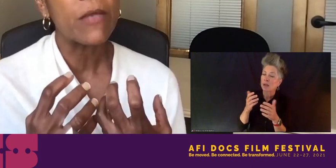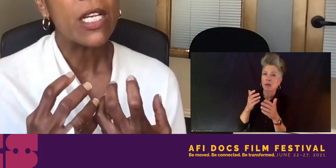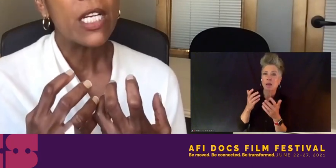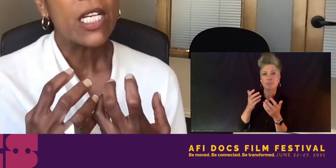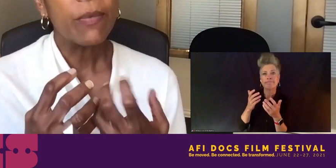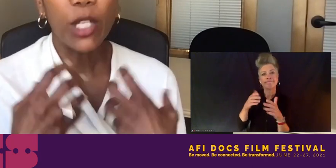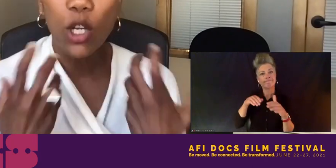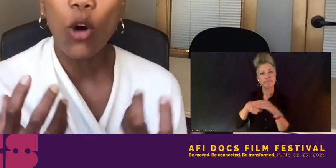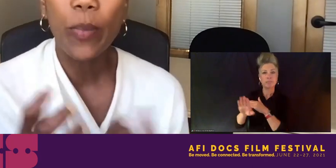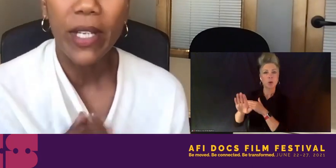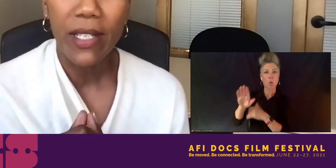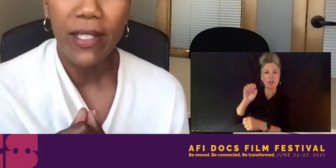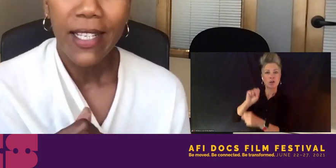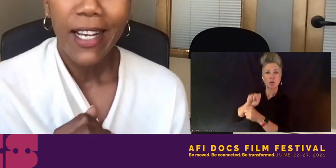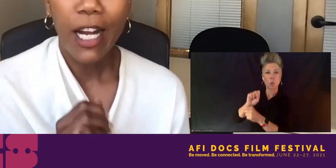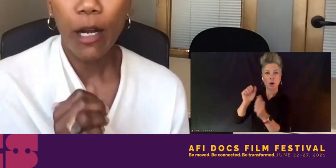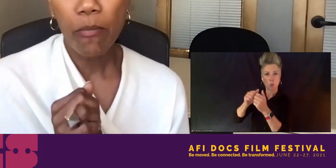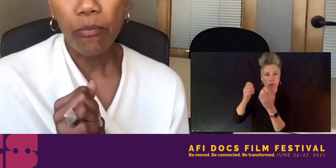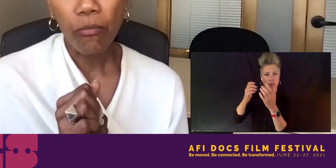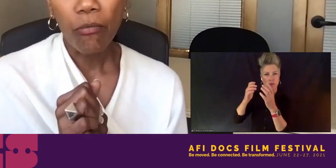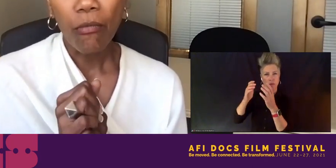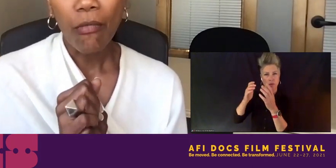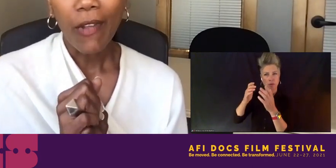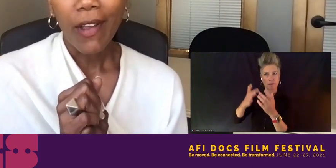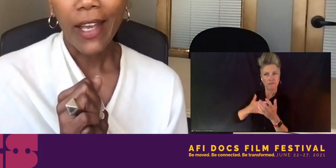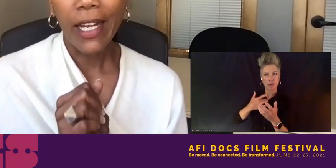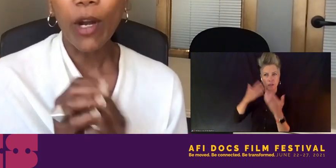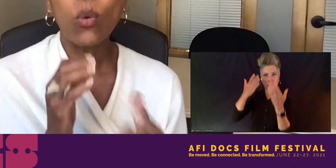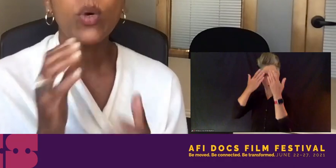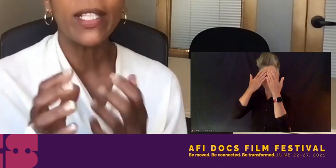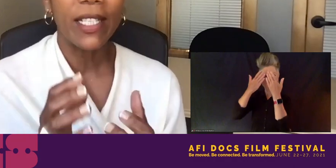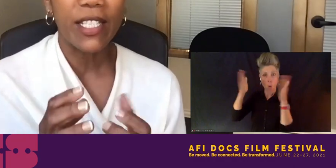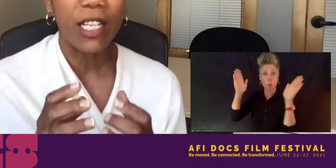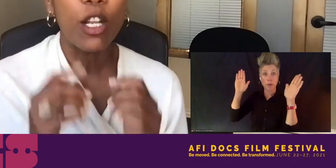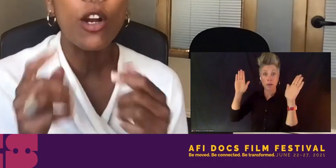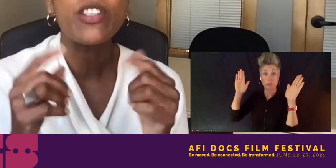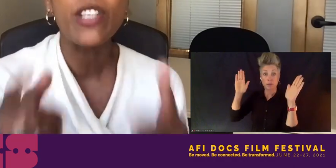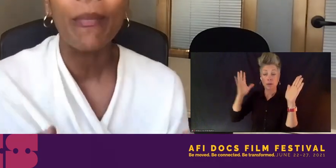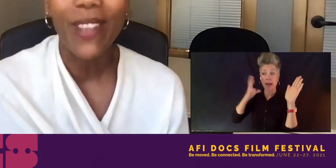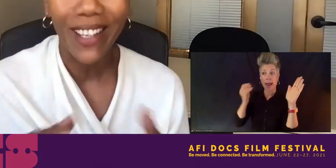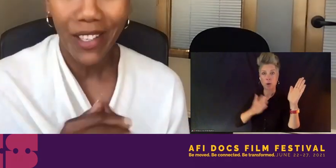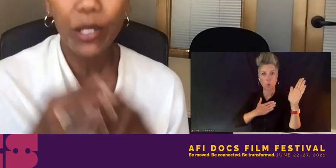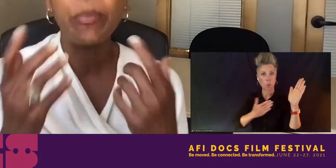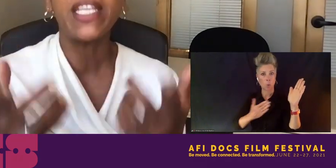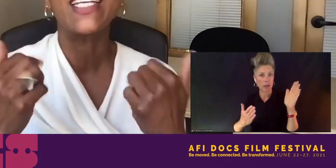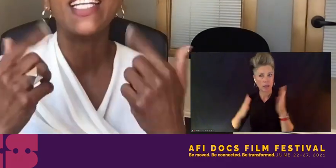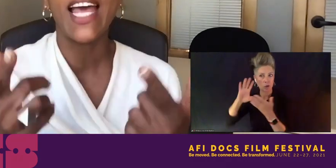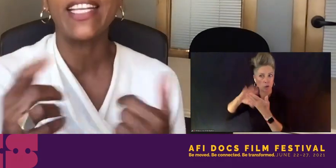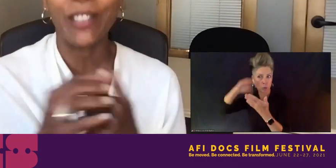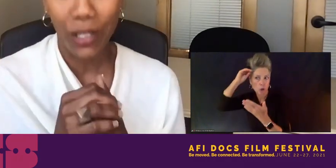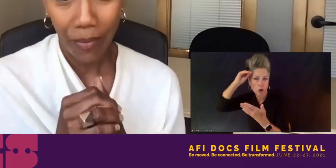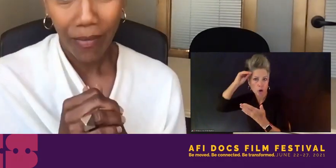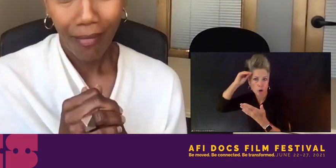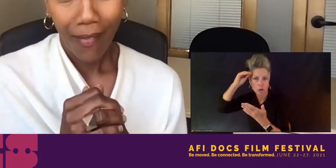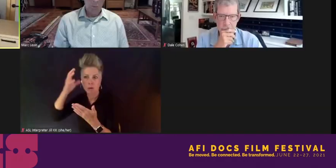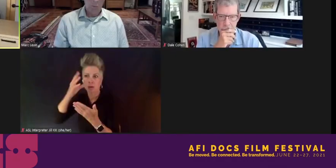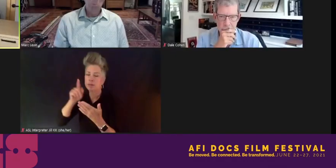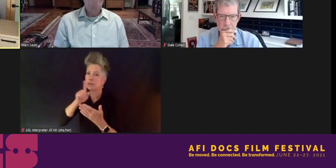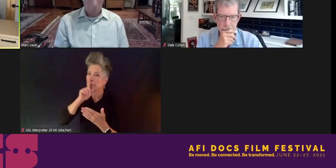um, with an openness, um, and a willingness to learn something, to be enlightened.